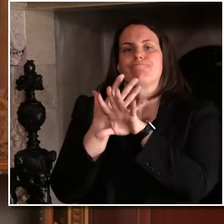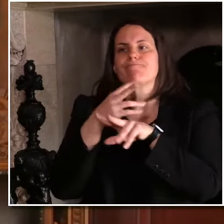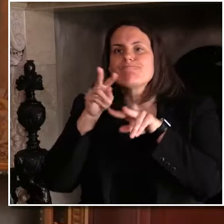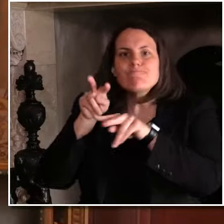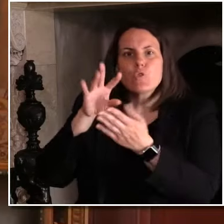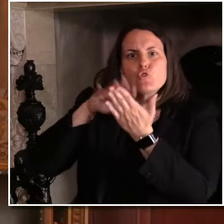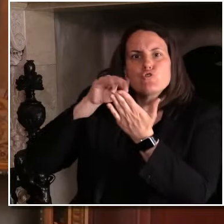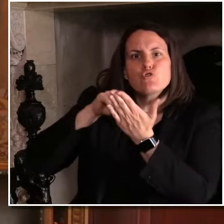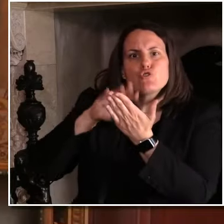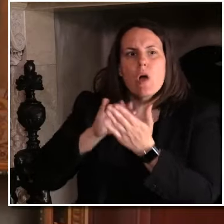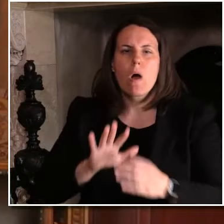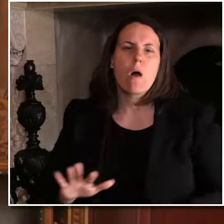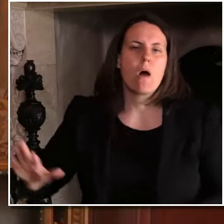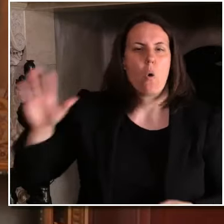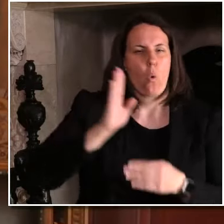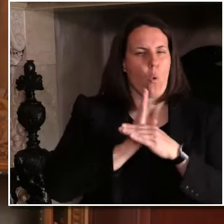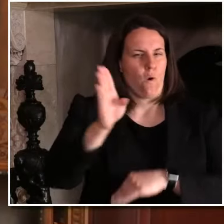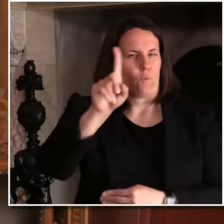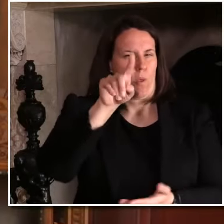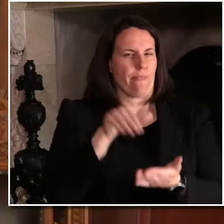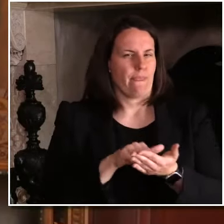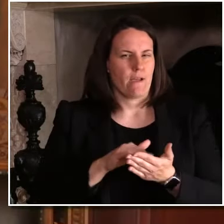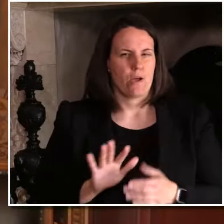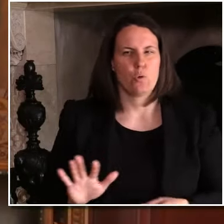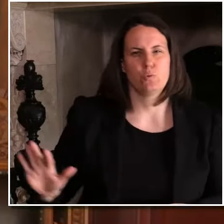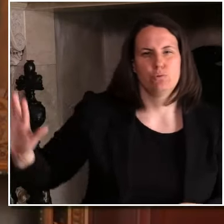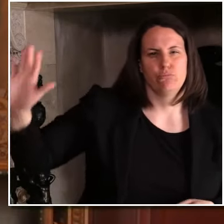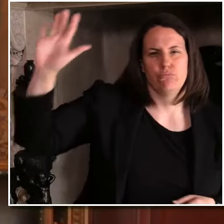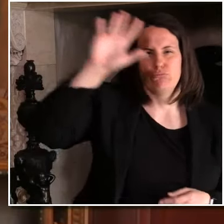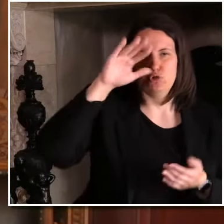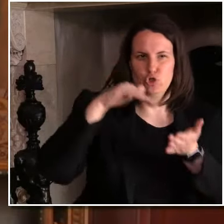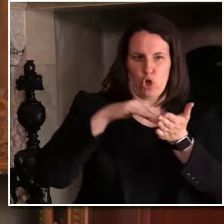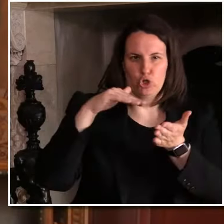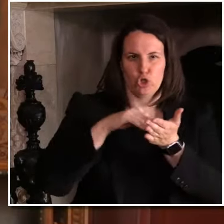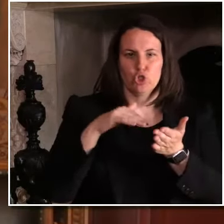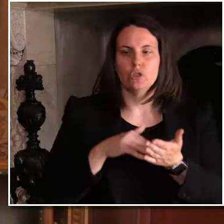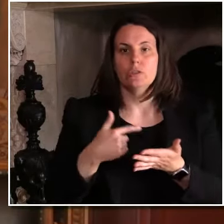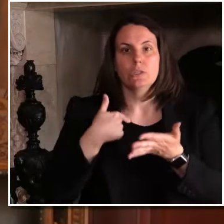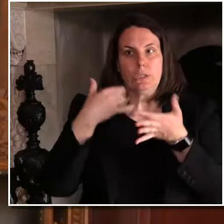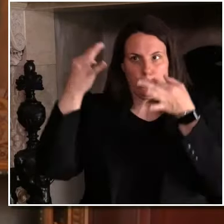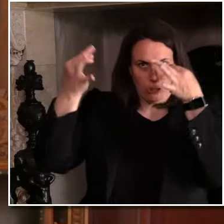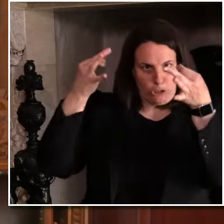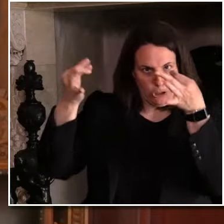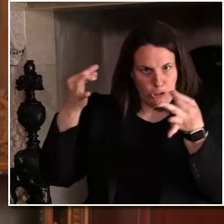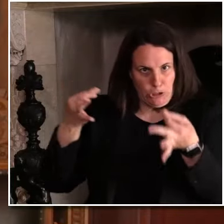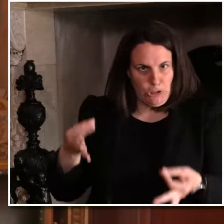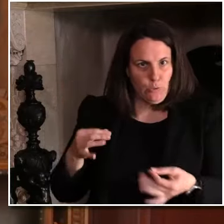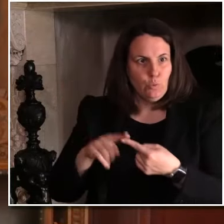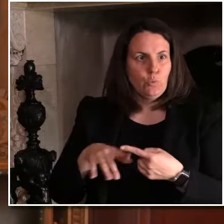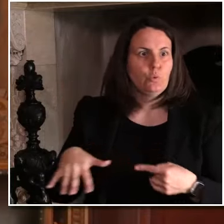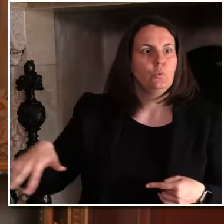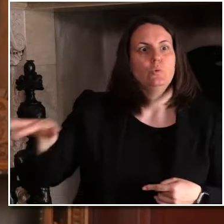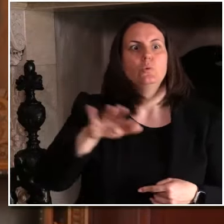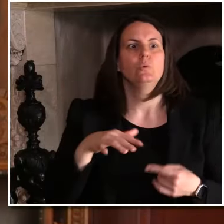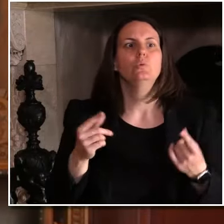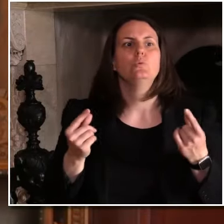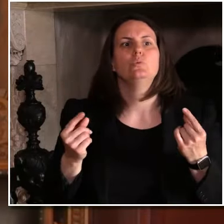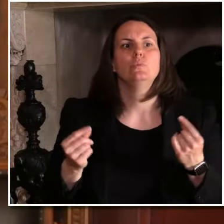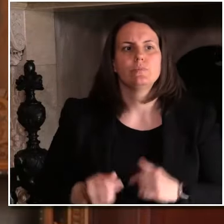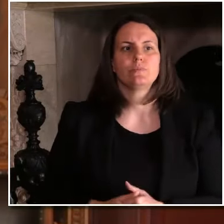called the Health Alert Network, where any healthcare provider can register with their preferred email address and get things directly from